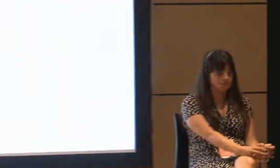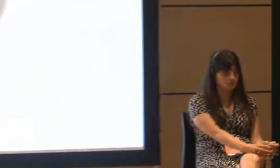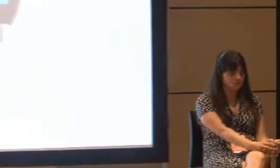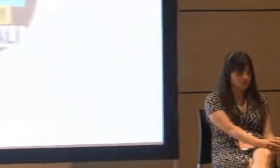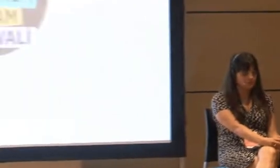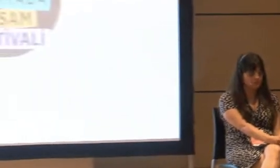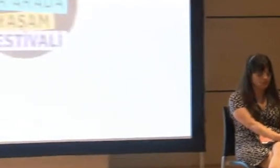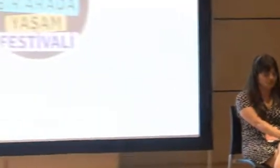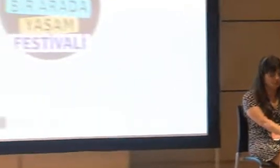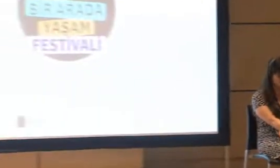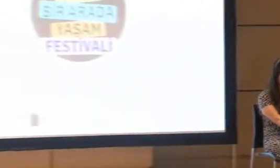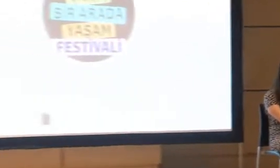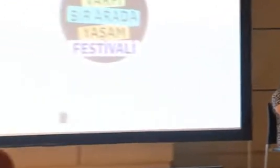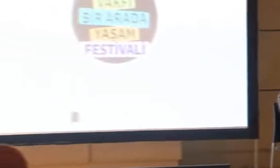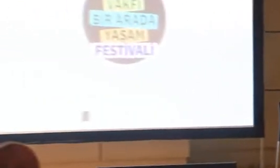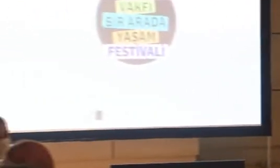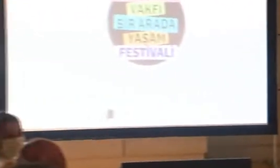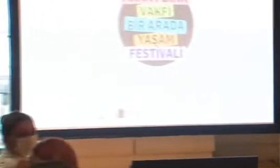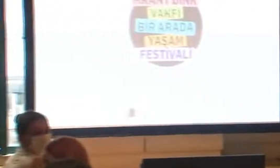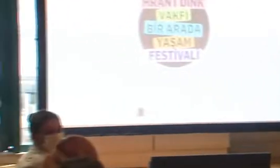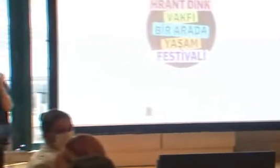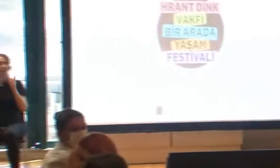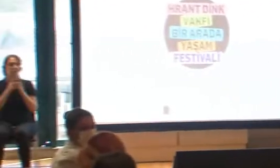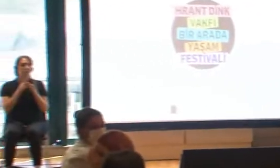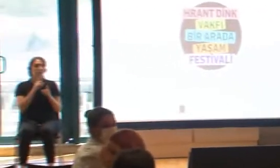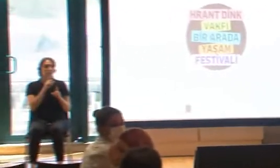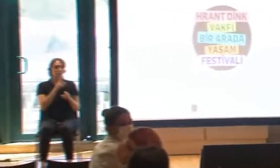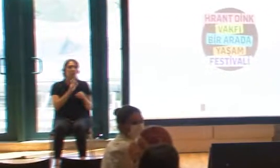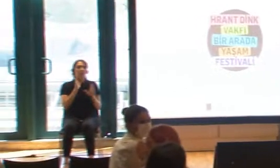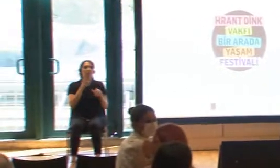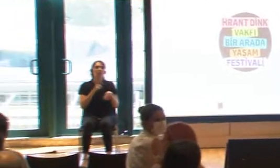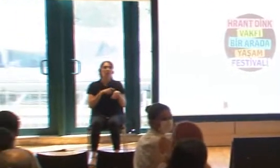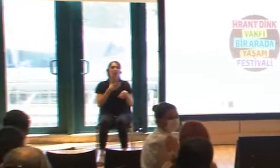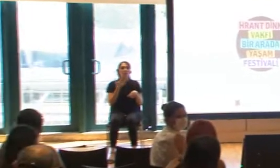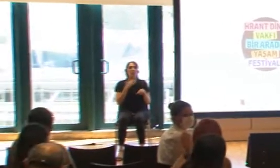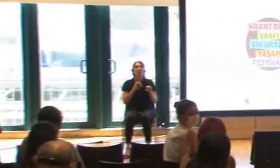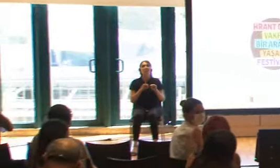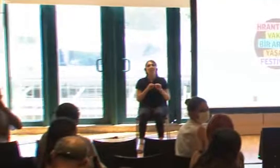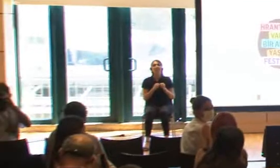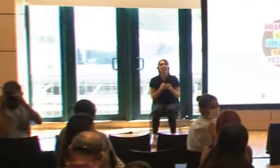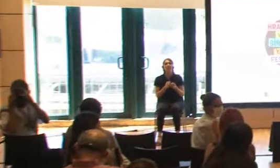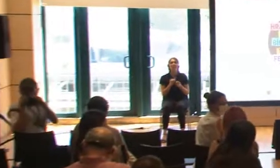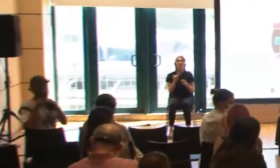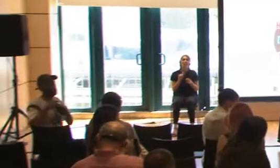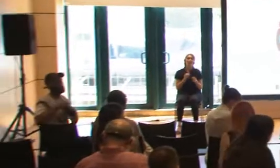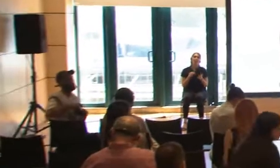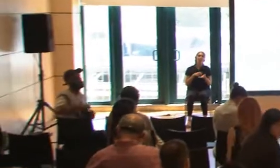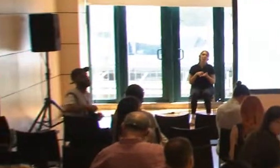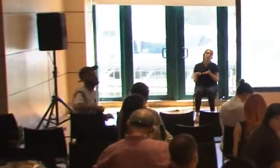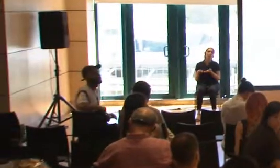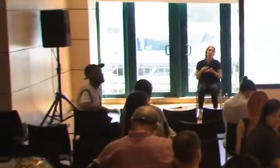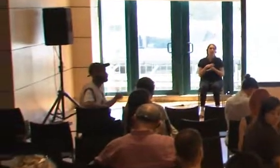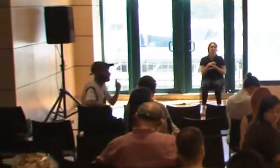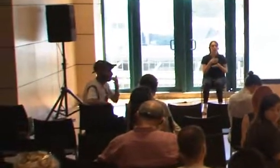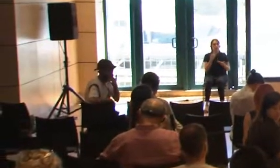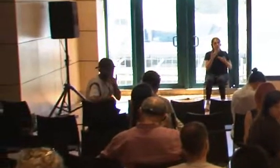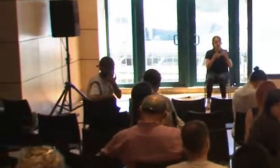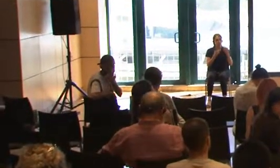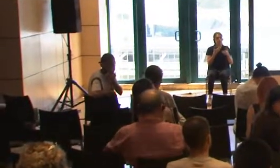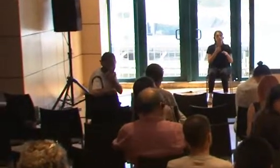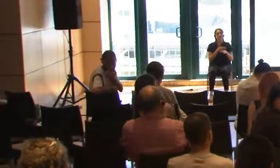thank you very much very quickly um i know we don't have much time so when it comes to vulnerable groups